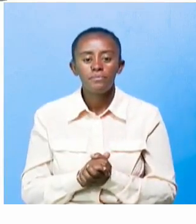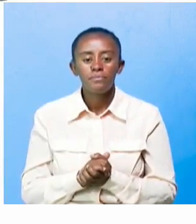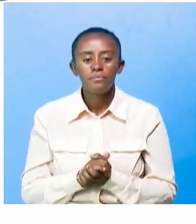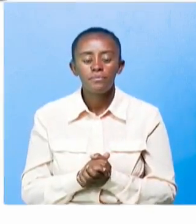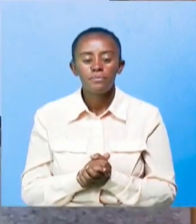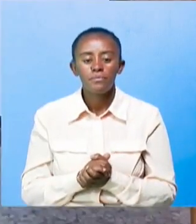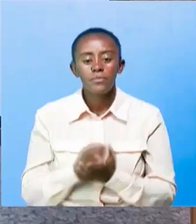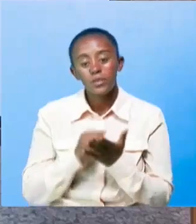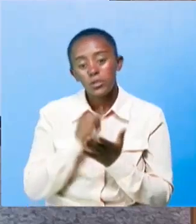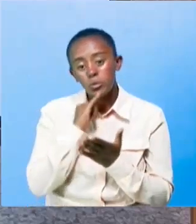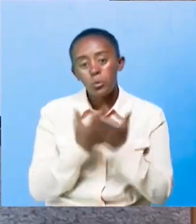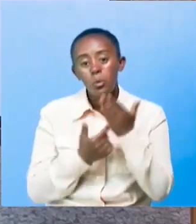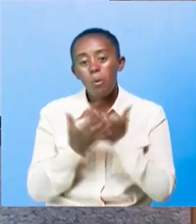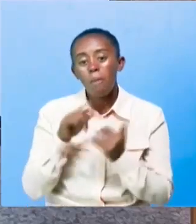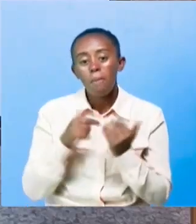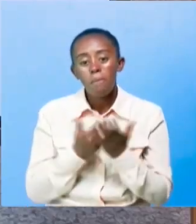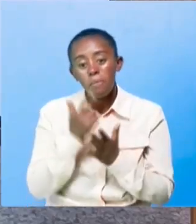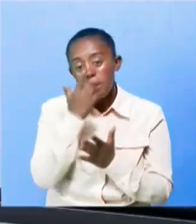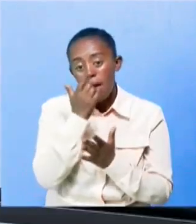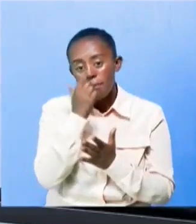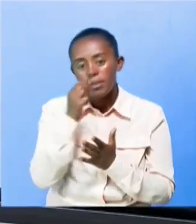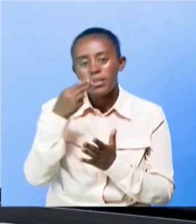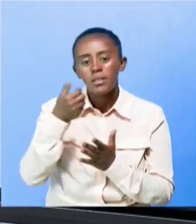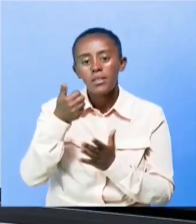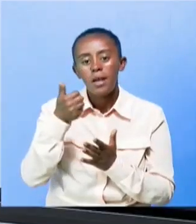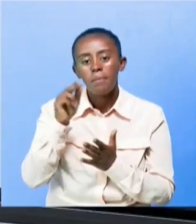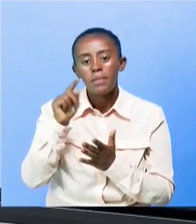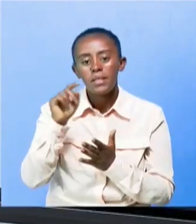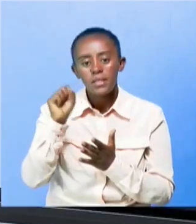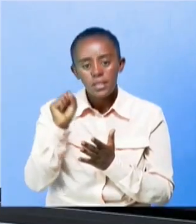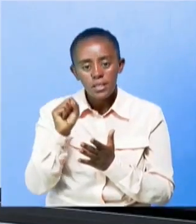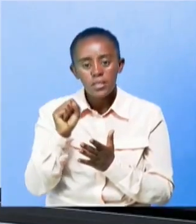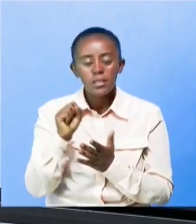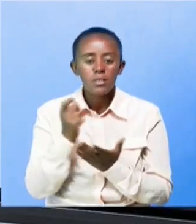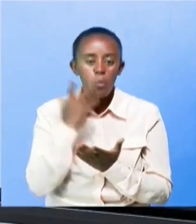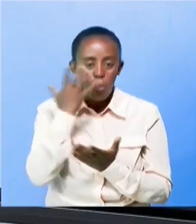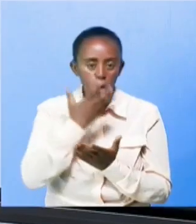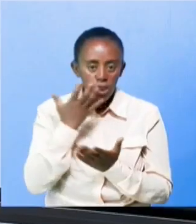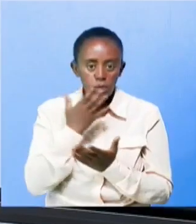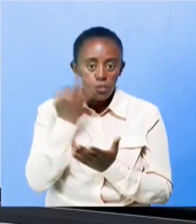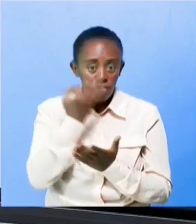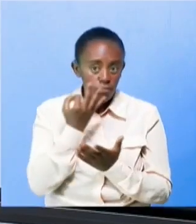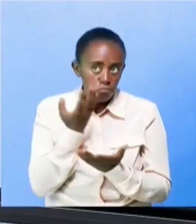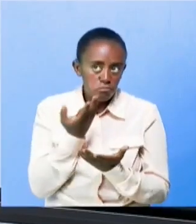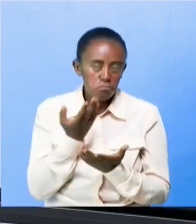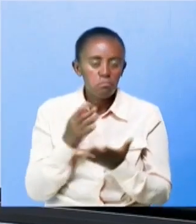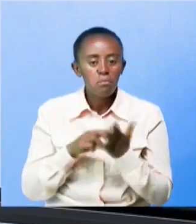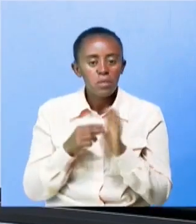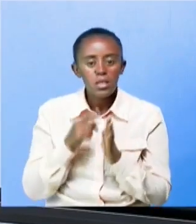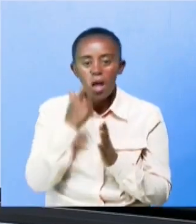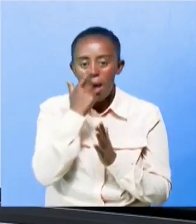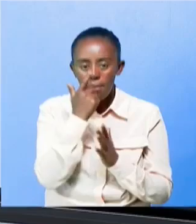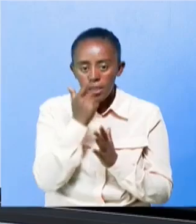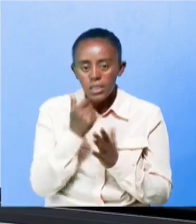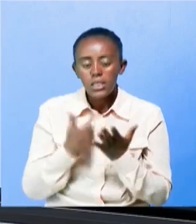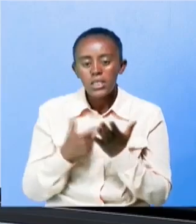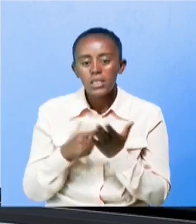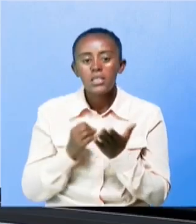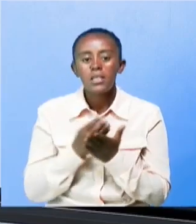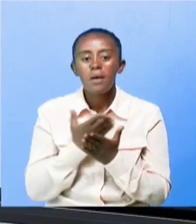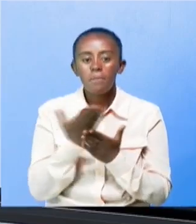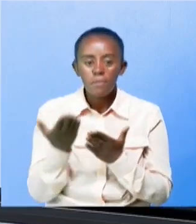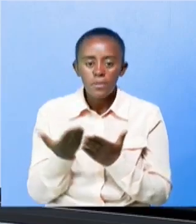is also talking about a habit of someone. Washing your face is habit. This is something we